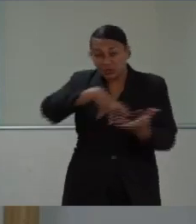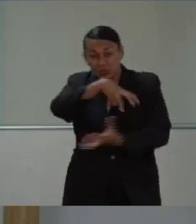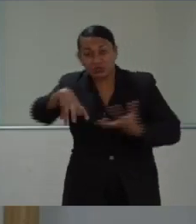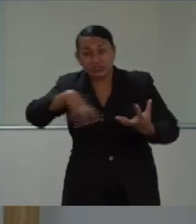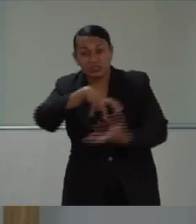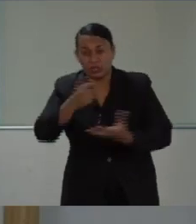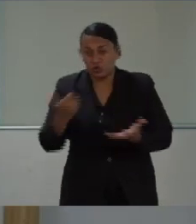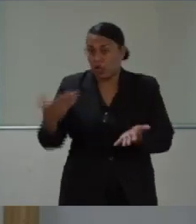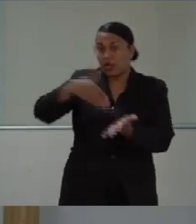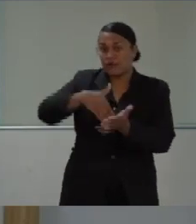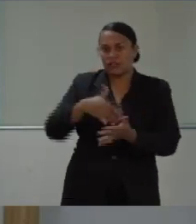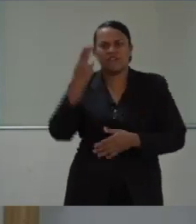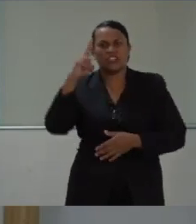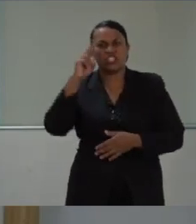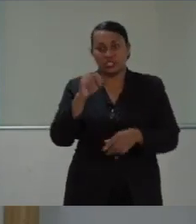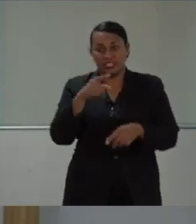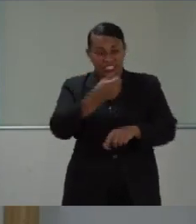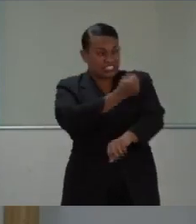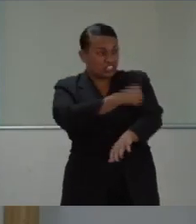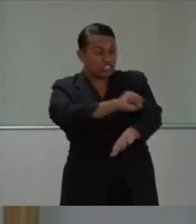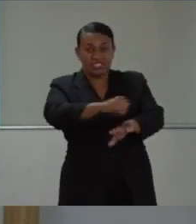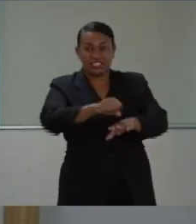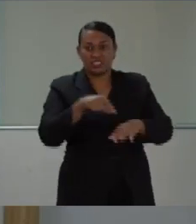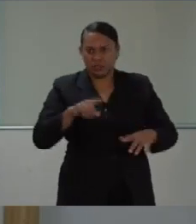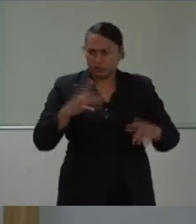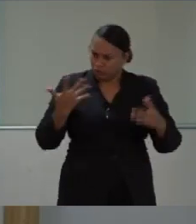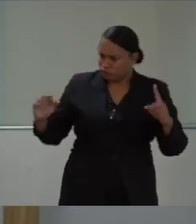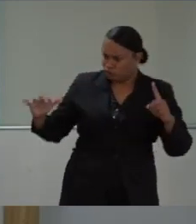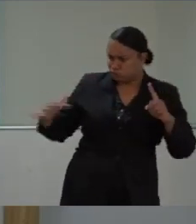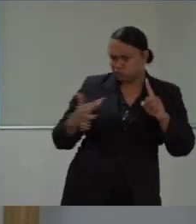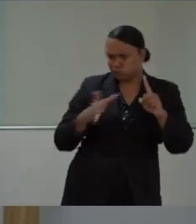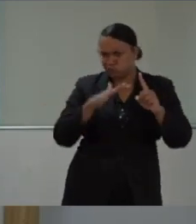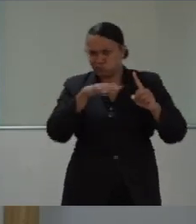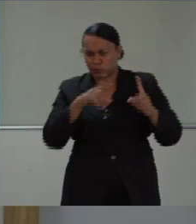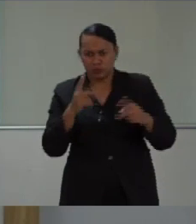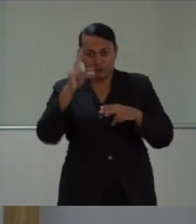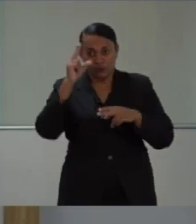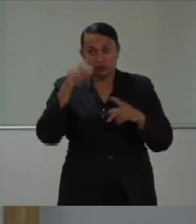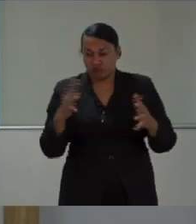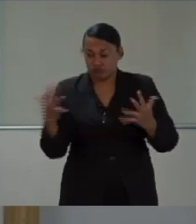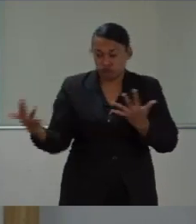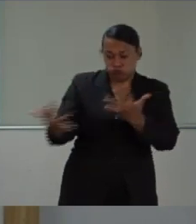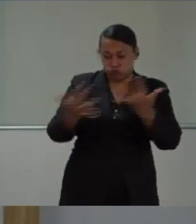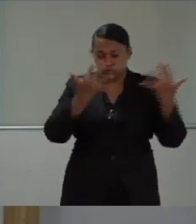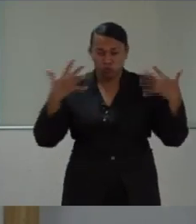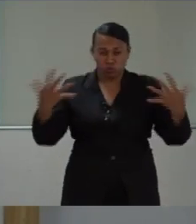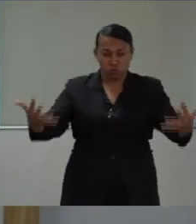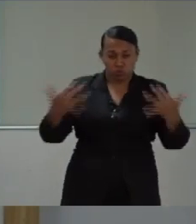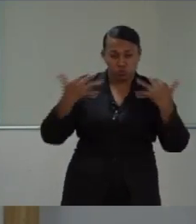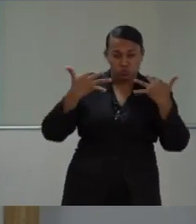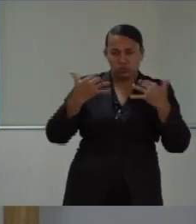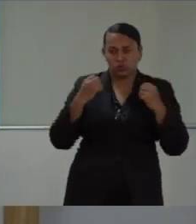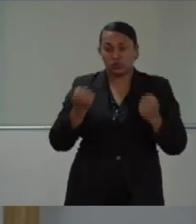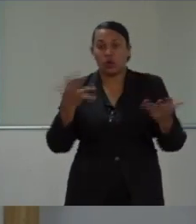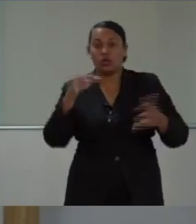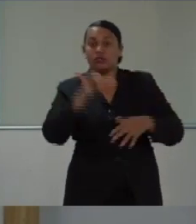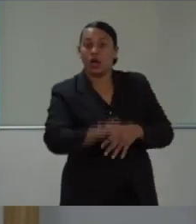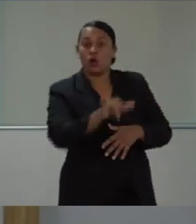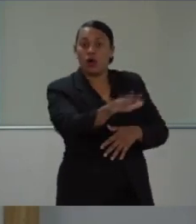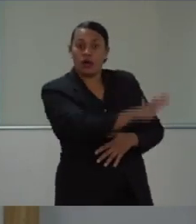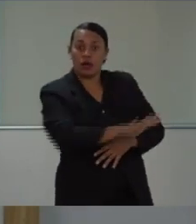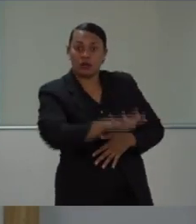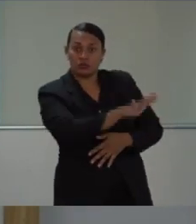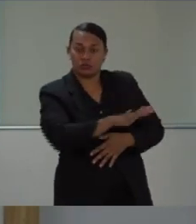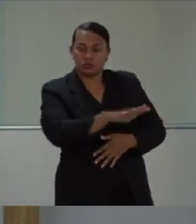Fijian waters, and we can expect strong winds and heavy rains in the Asawa and Mamanoto groups,